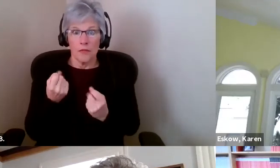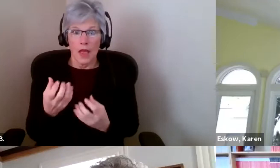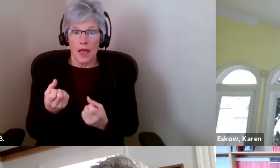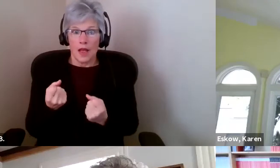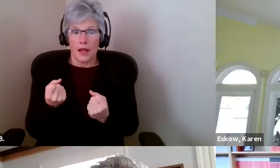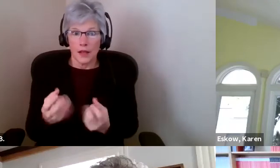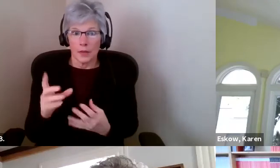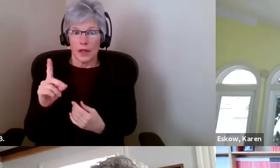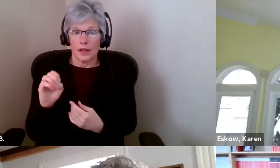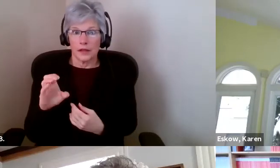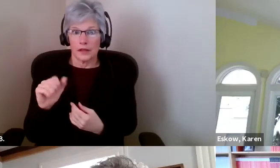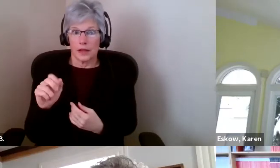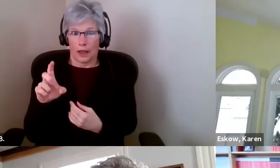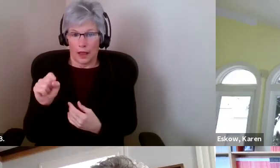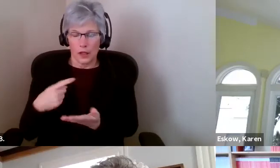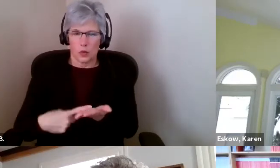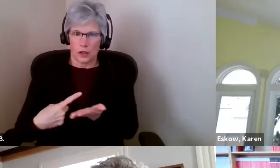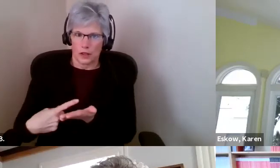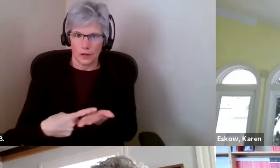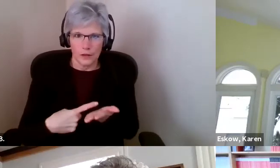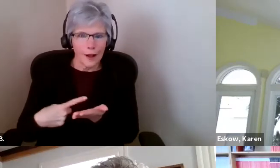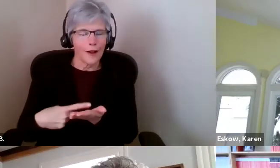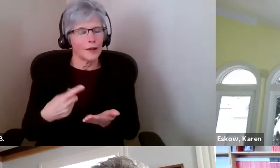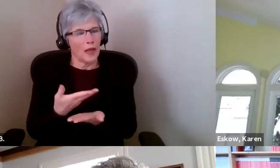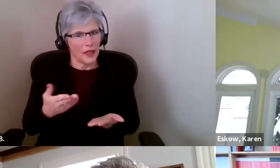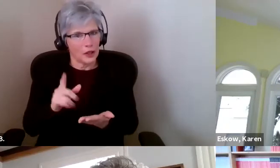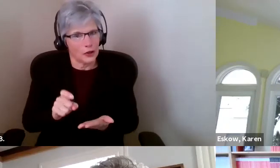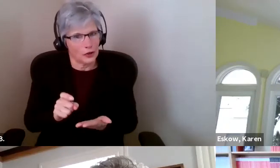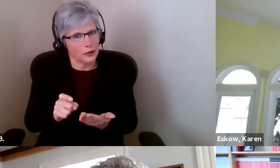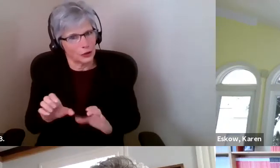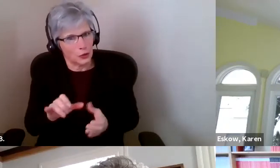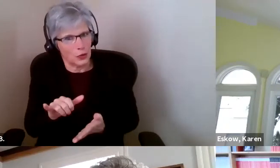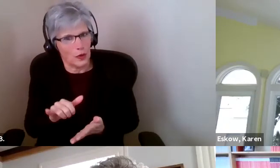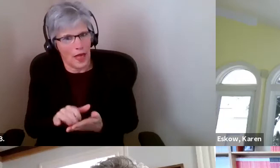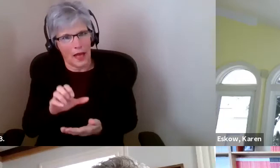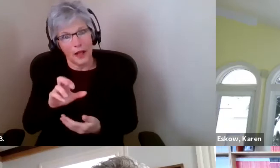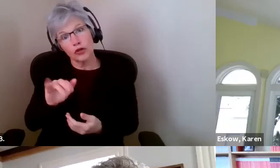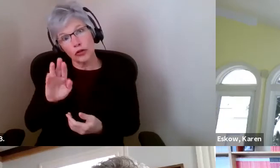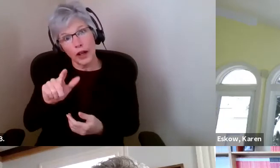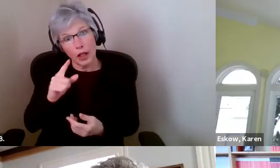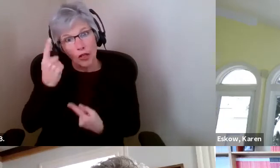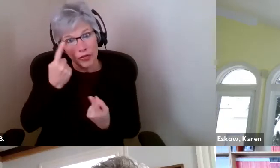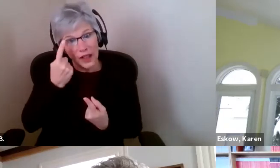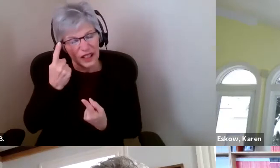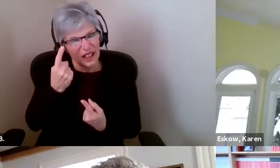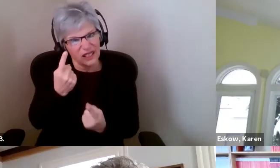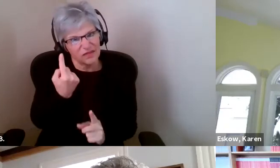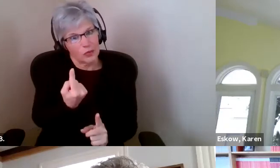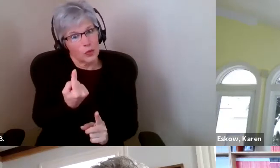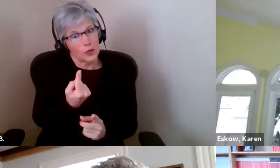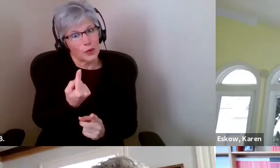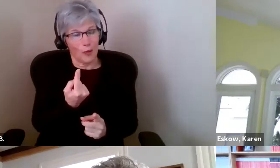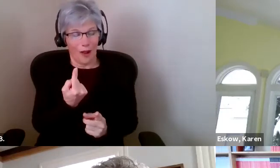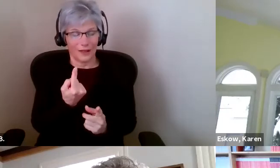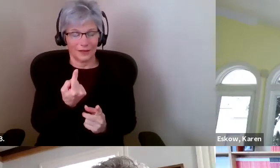certain things that we're supposed to do that. Critical thinking is a good example. I mean, the most honest way to talk about critical thinking is to recognize